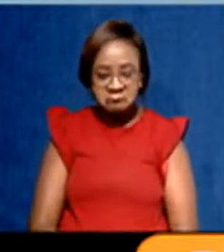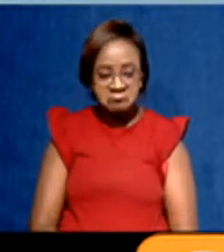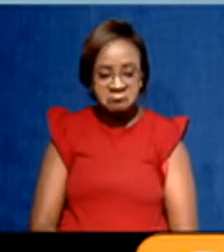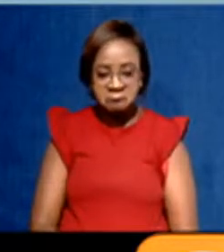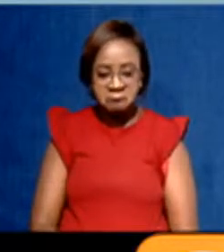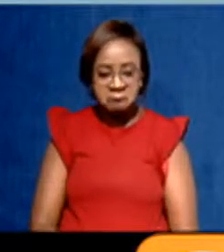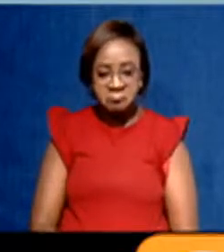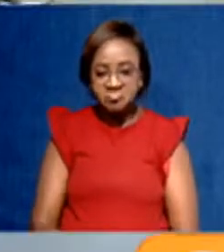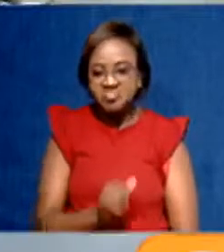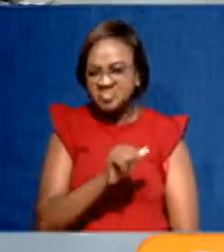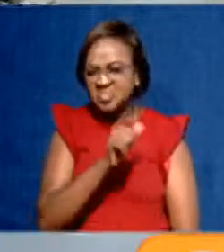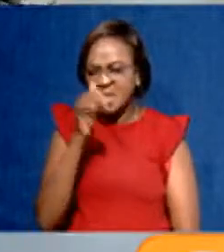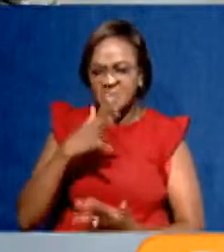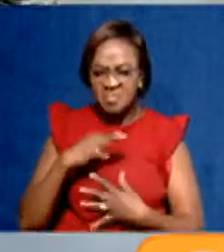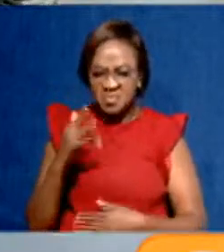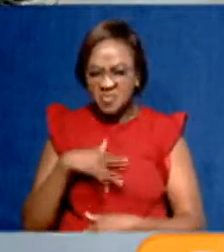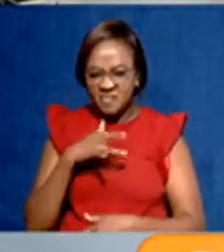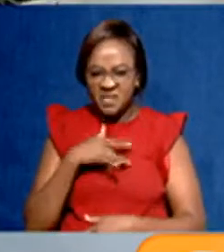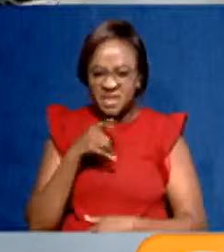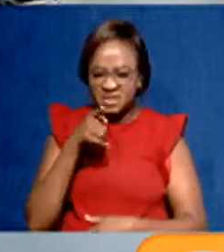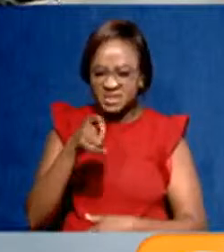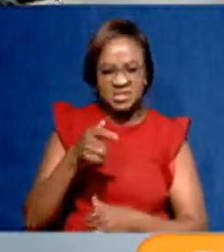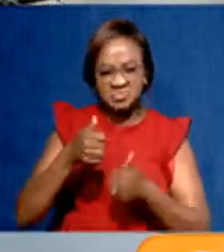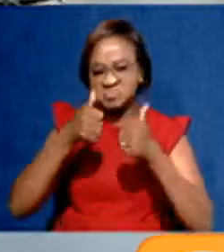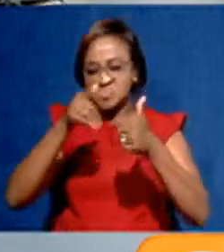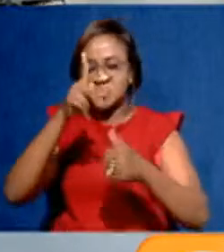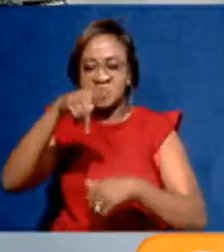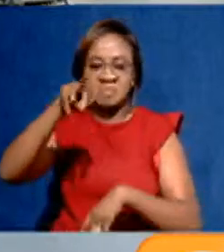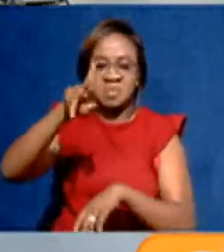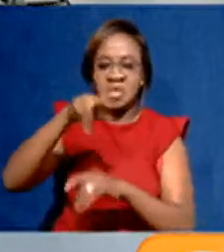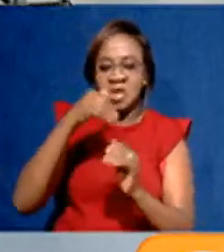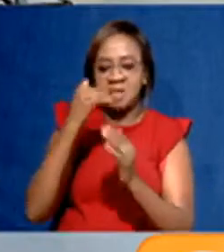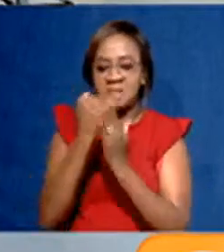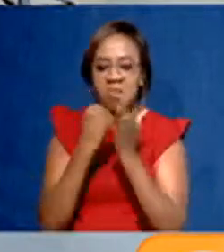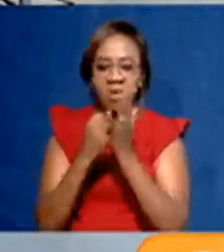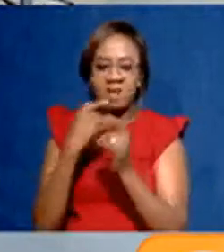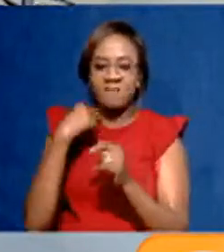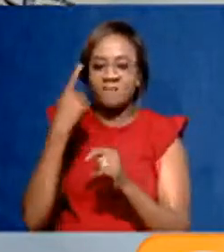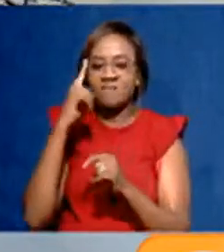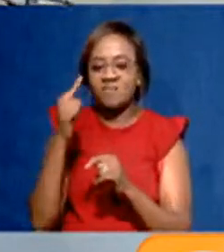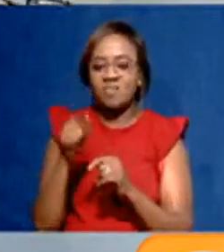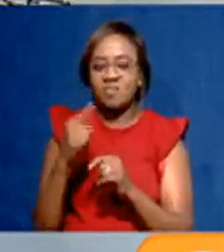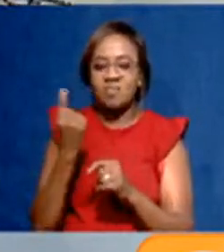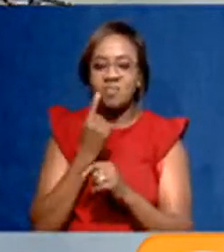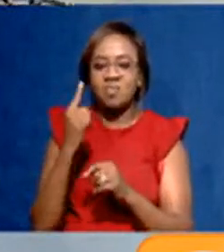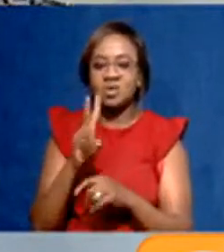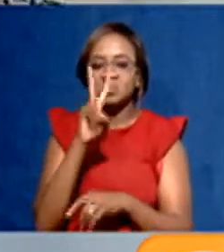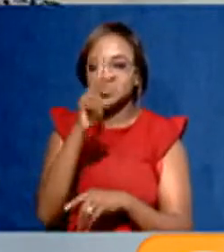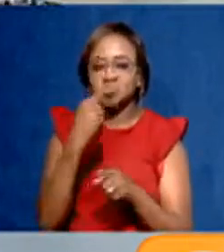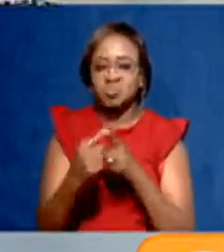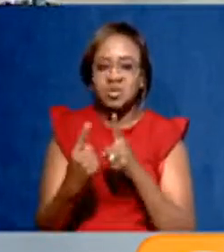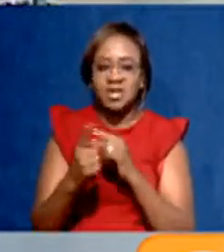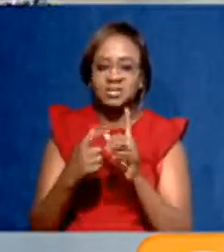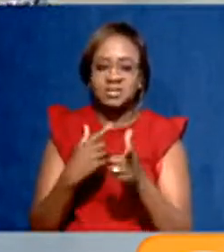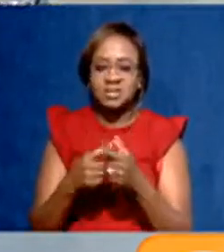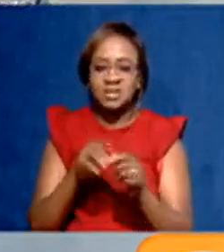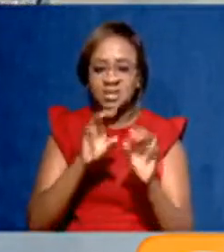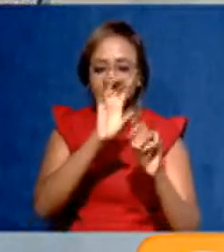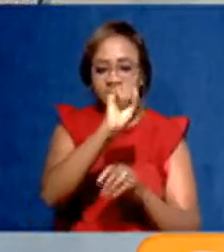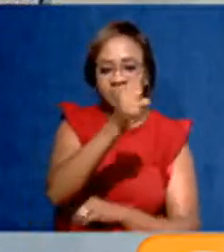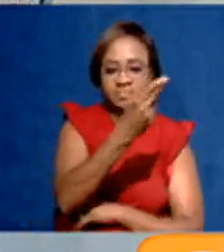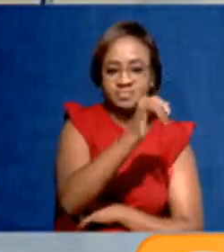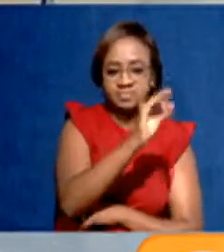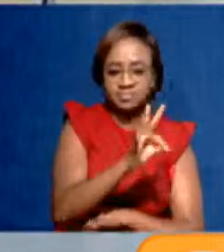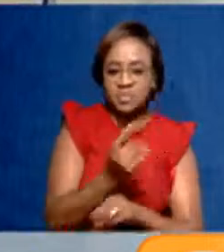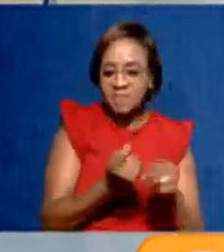this probably was a really nice PR program. It's only ran for, 2 years before now Schiff comes and